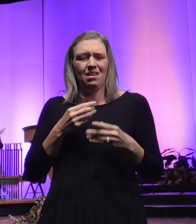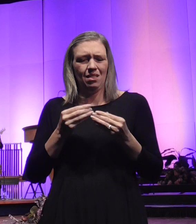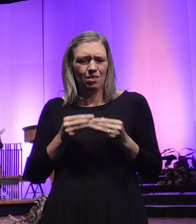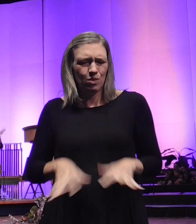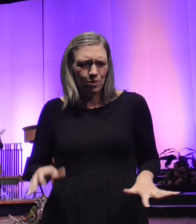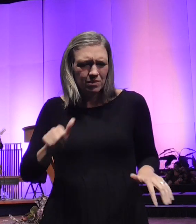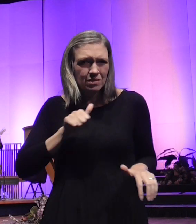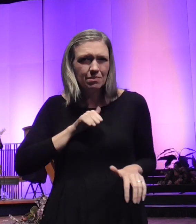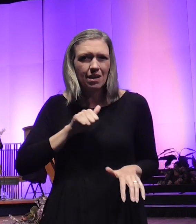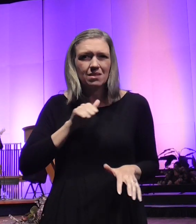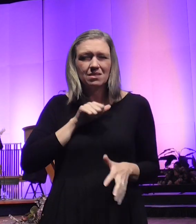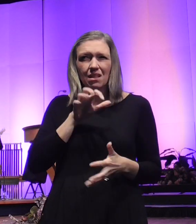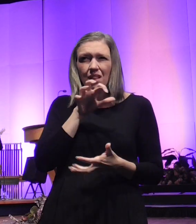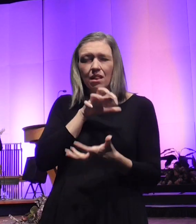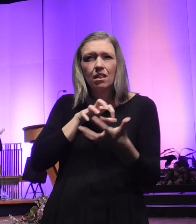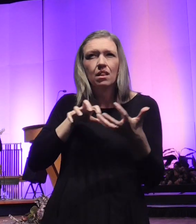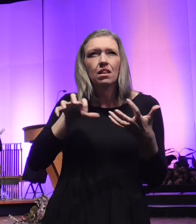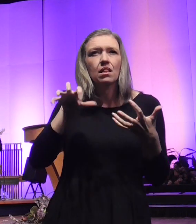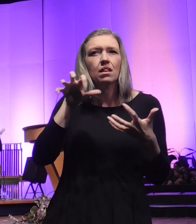myself,